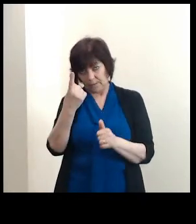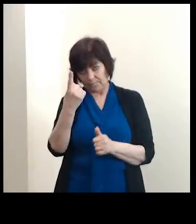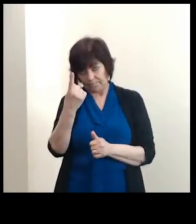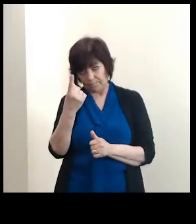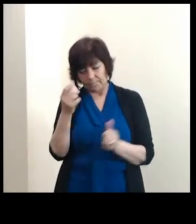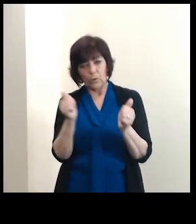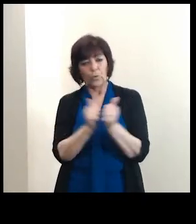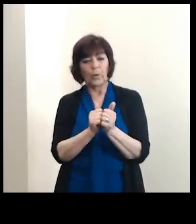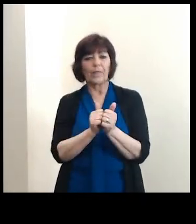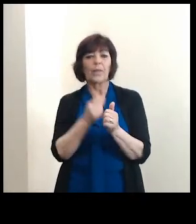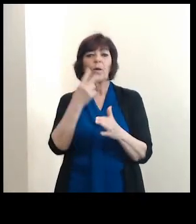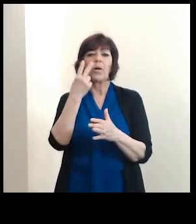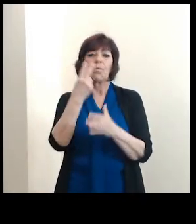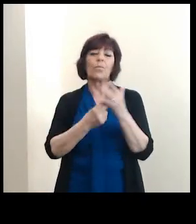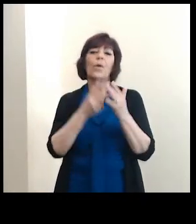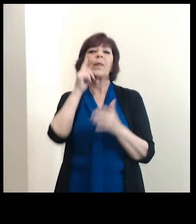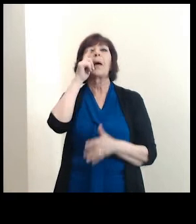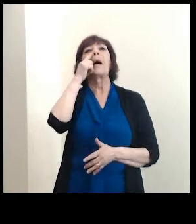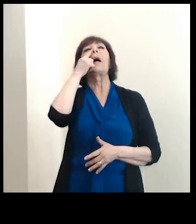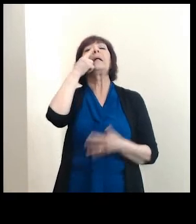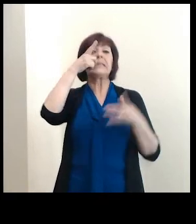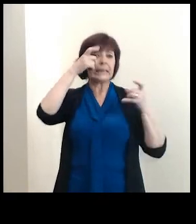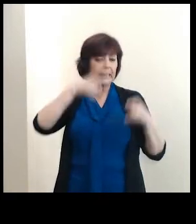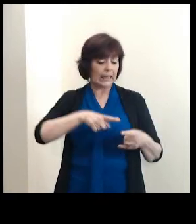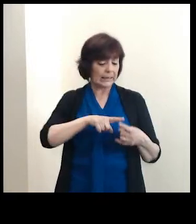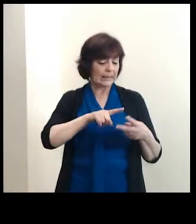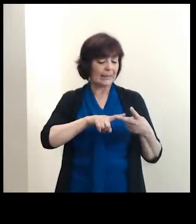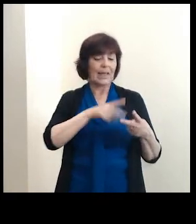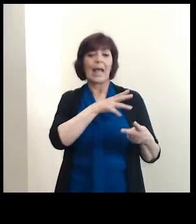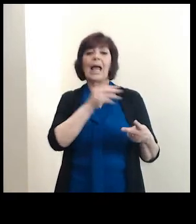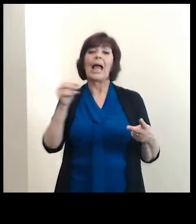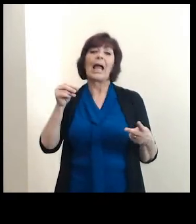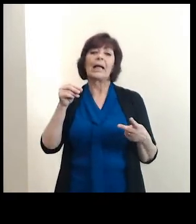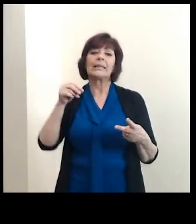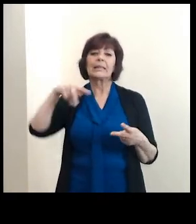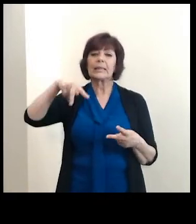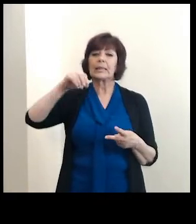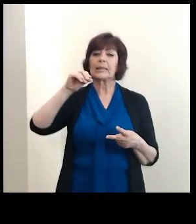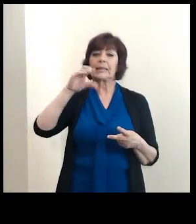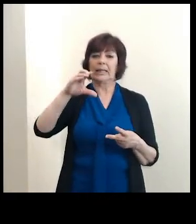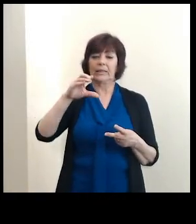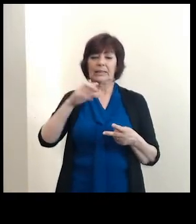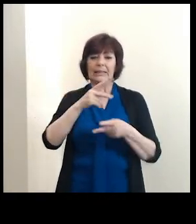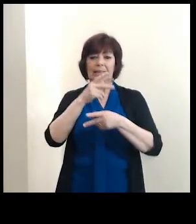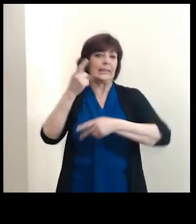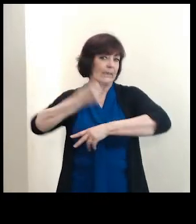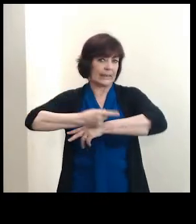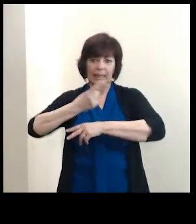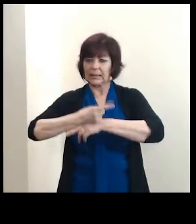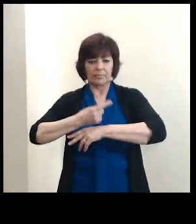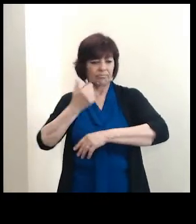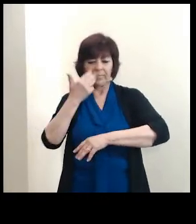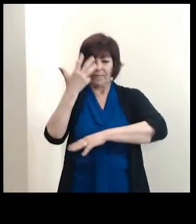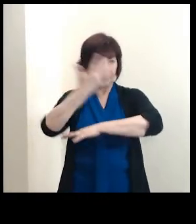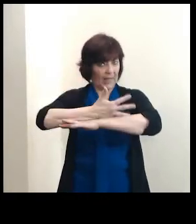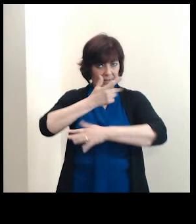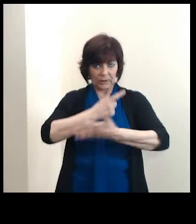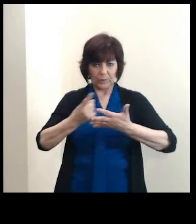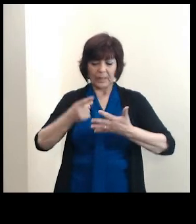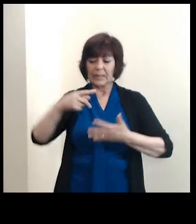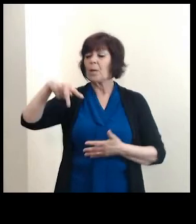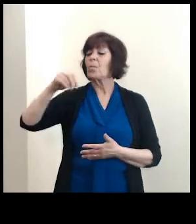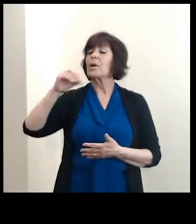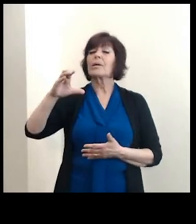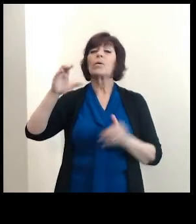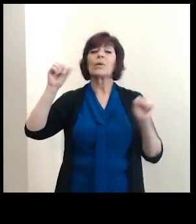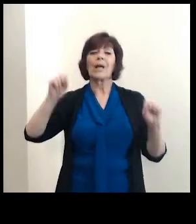a PCR test, so that's a molecular test, and a point of care test 5 days a week. And actually the point of care test we also